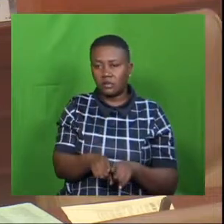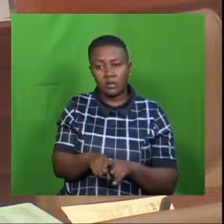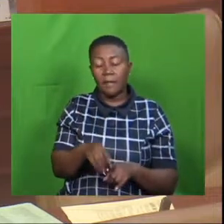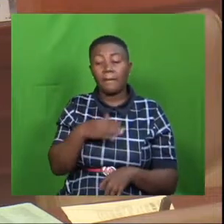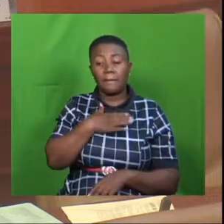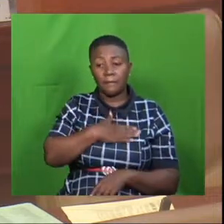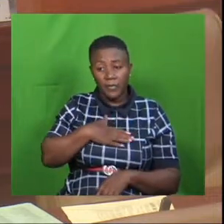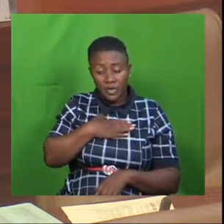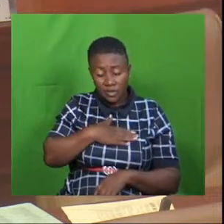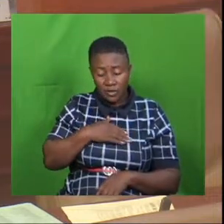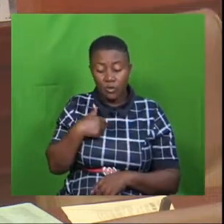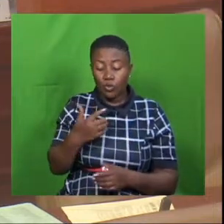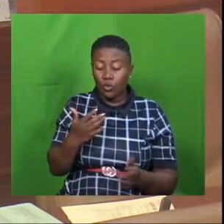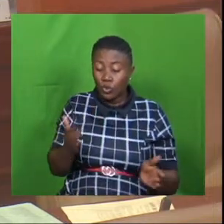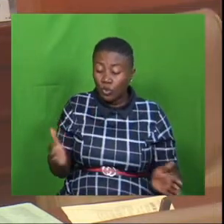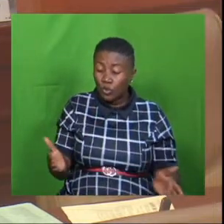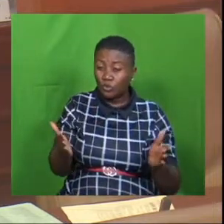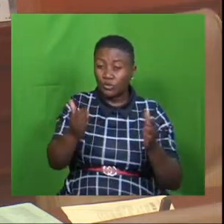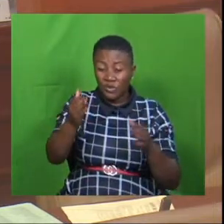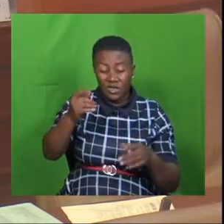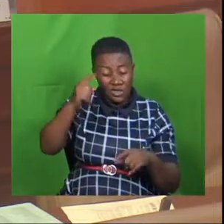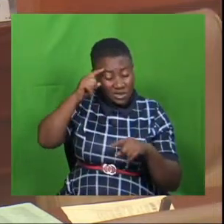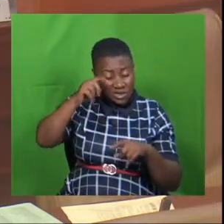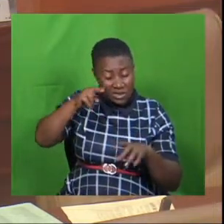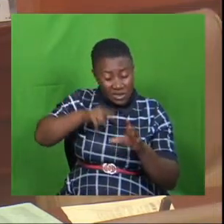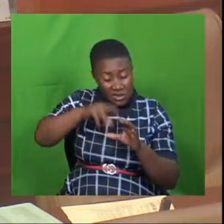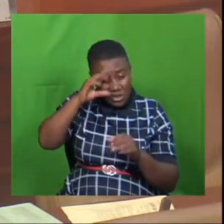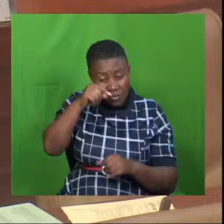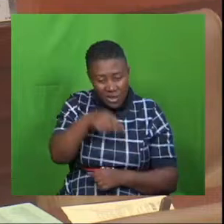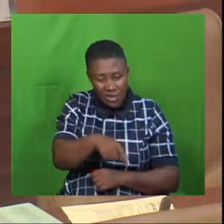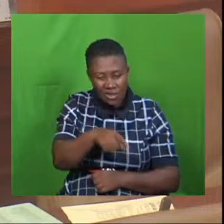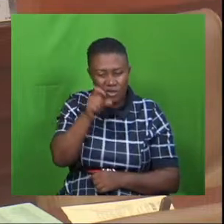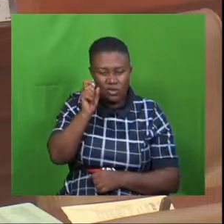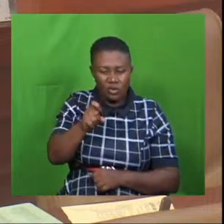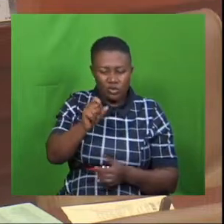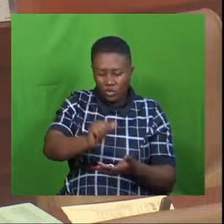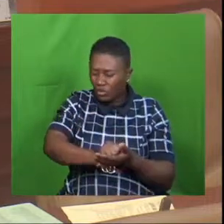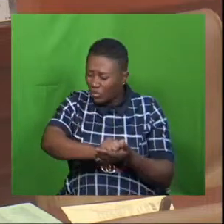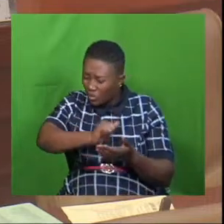encourage the chairman to humbly expunge that